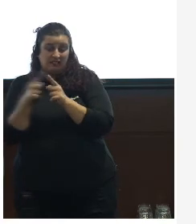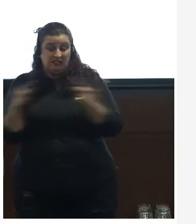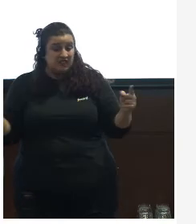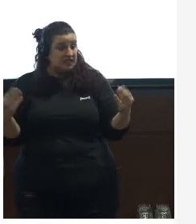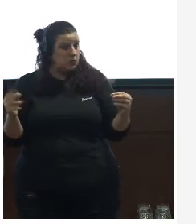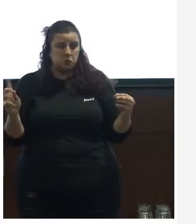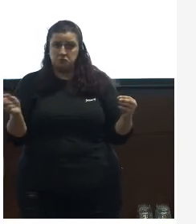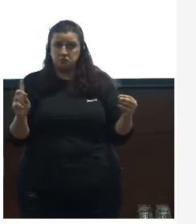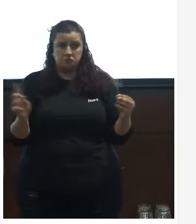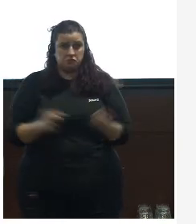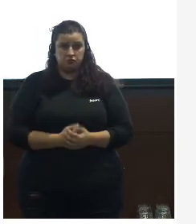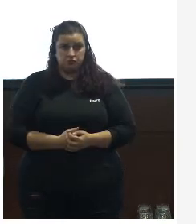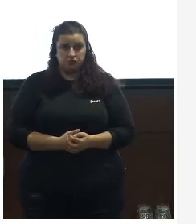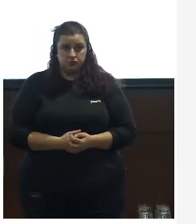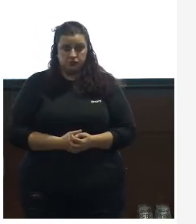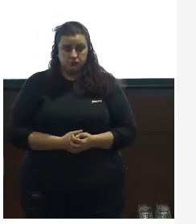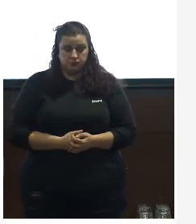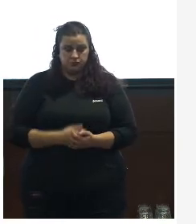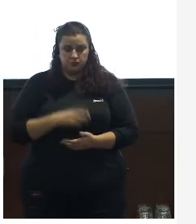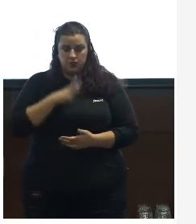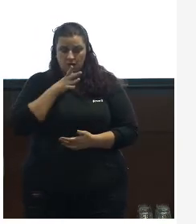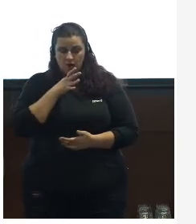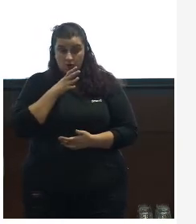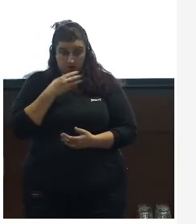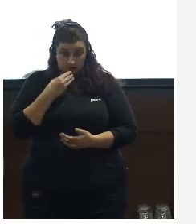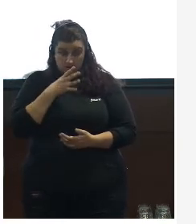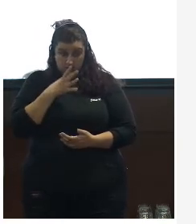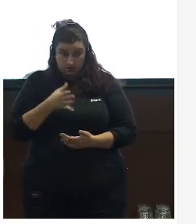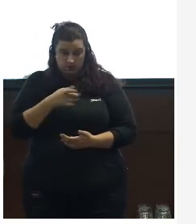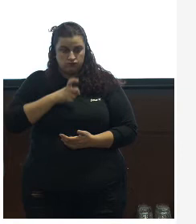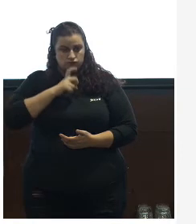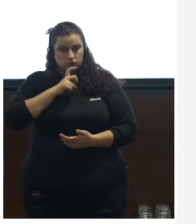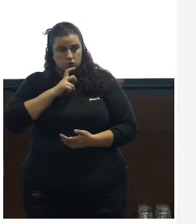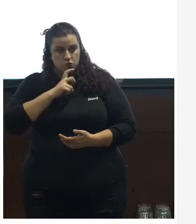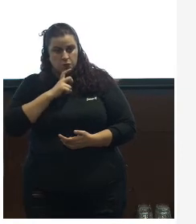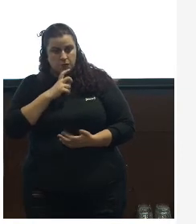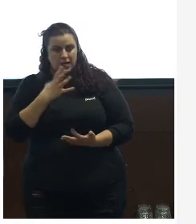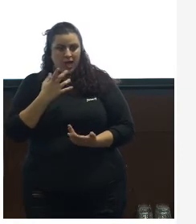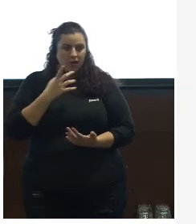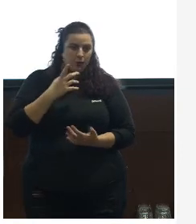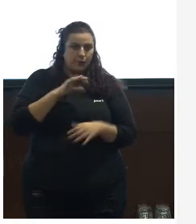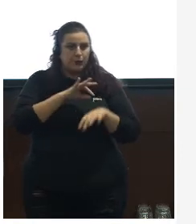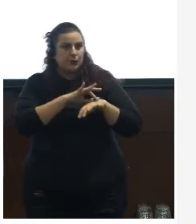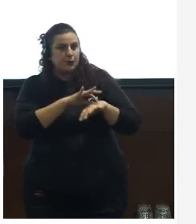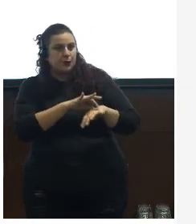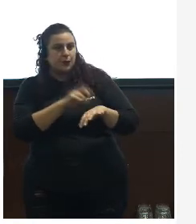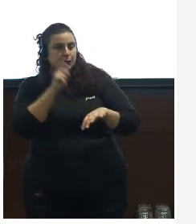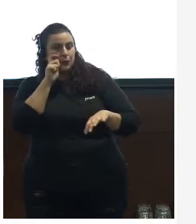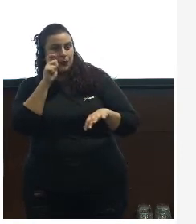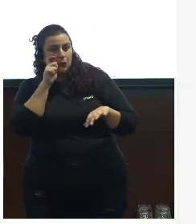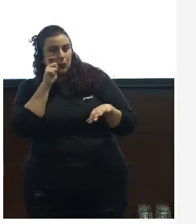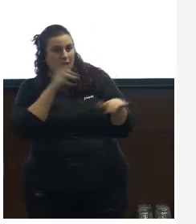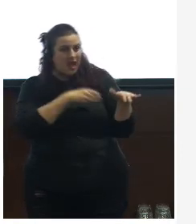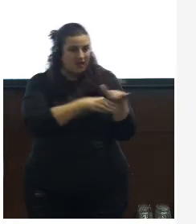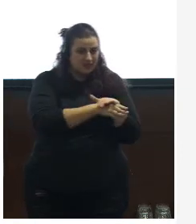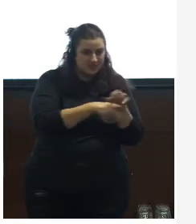quite complicated to treat accessible tours as standard tours. So keep this in mind when booking a tour for a cruise, for